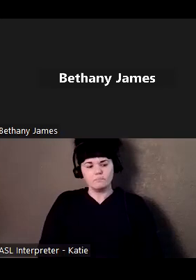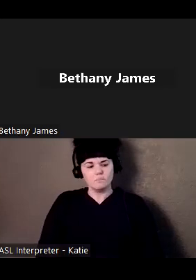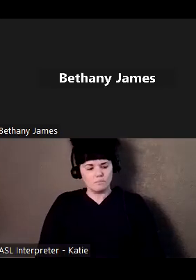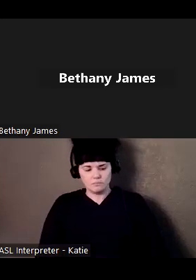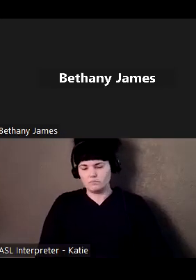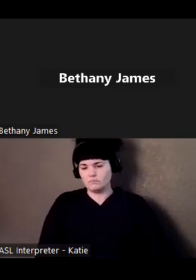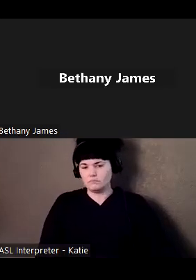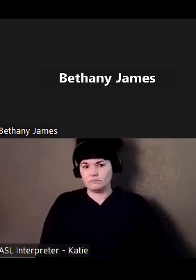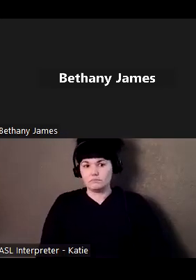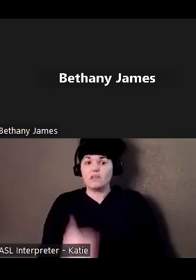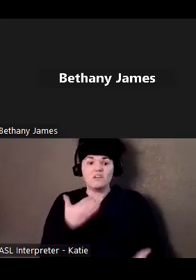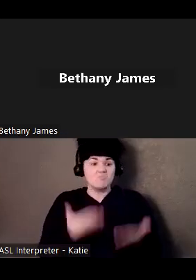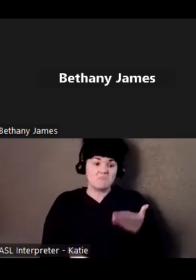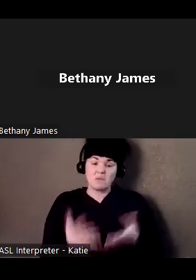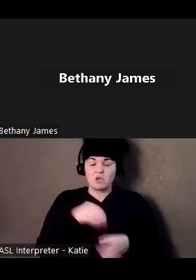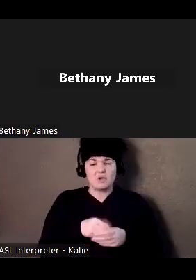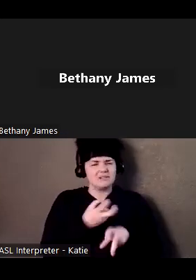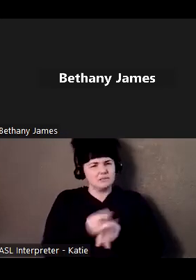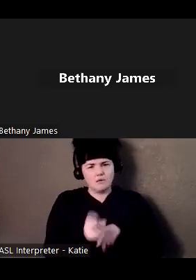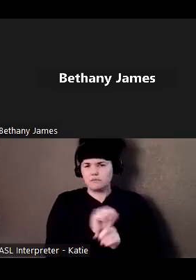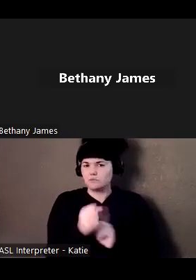tough times and tough situations.